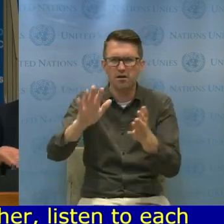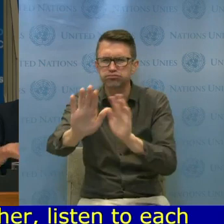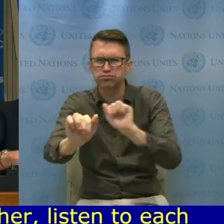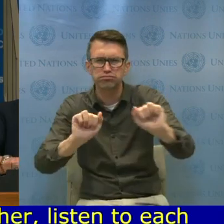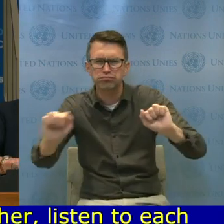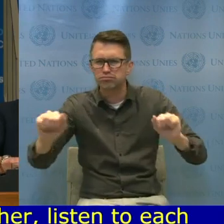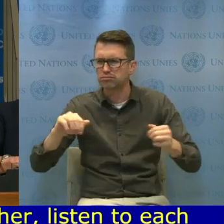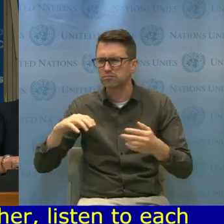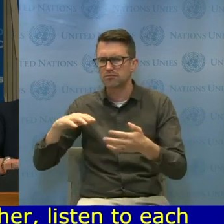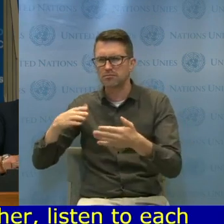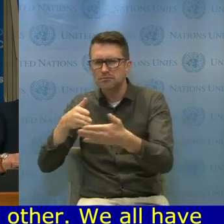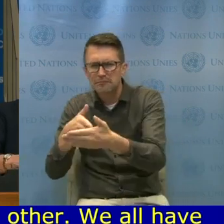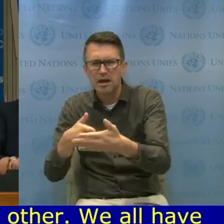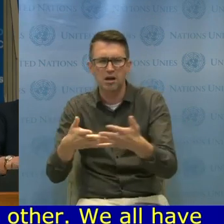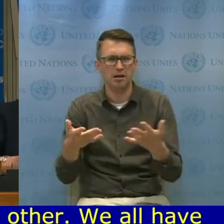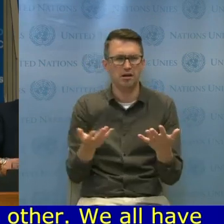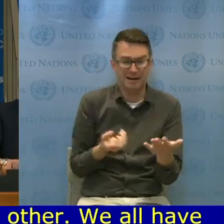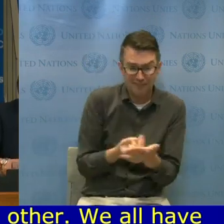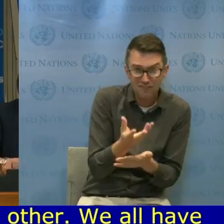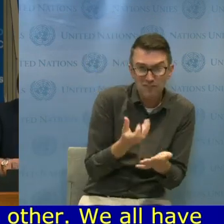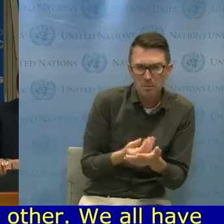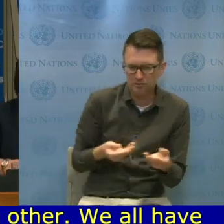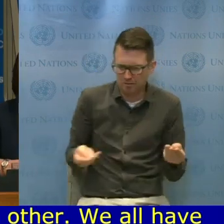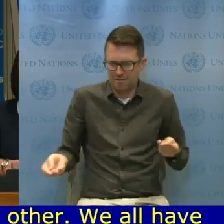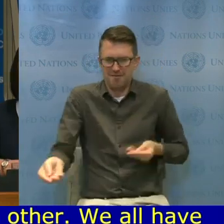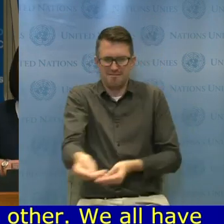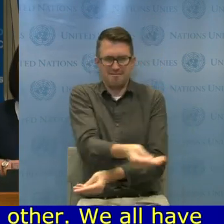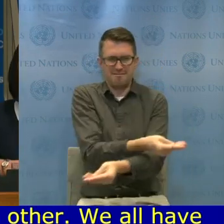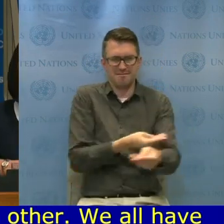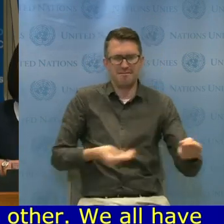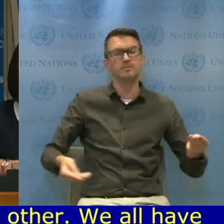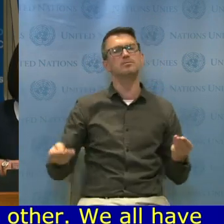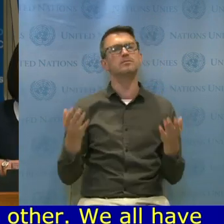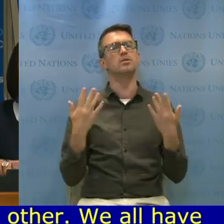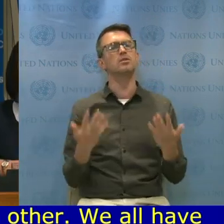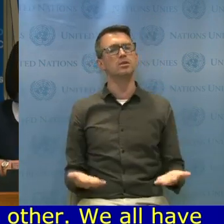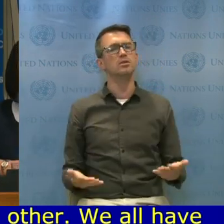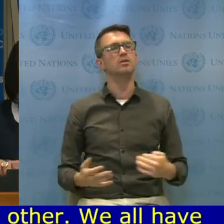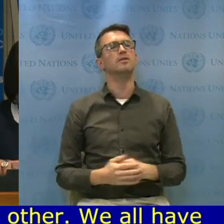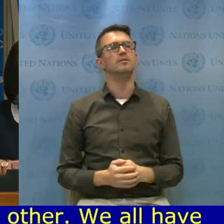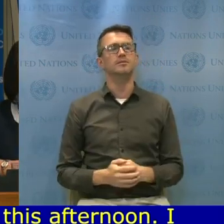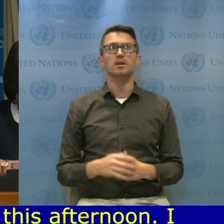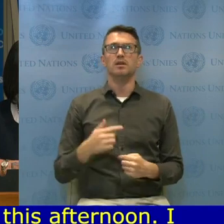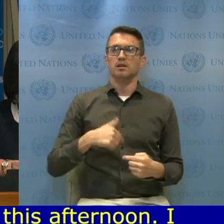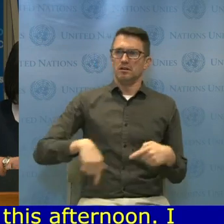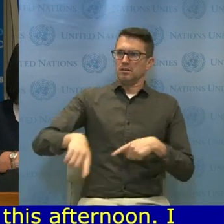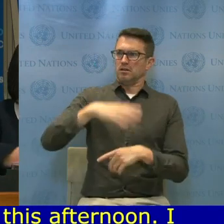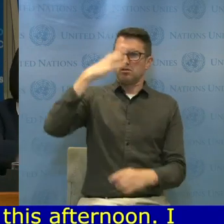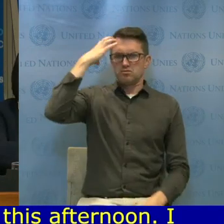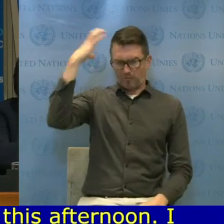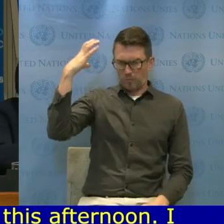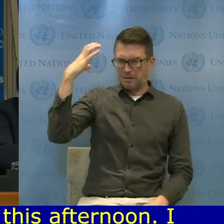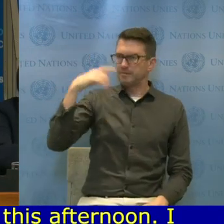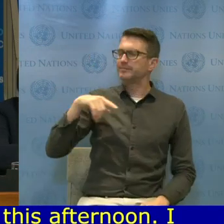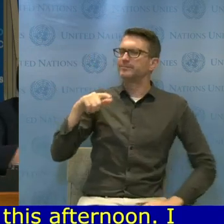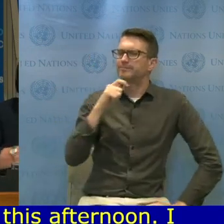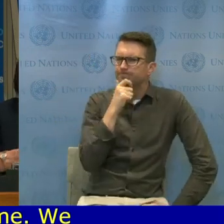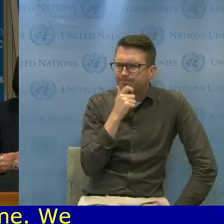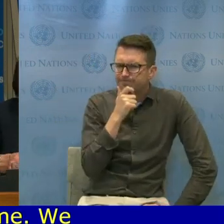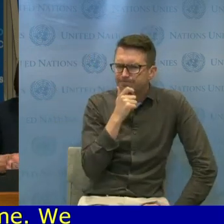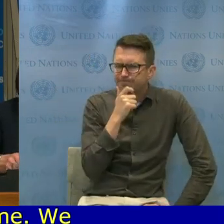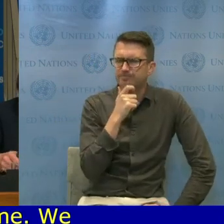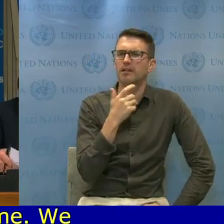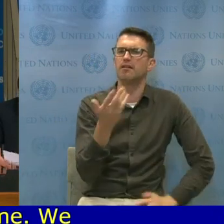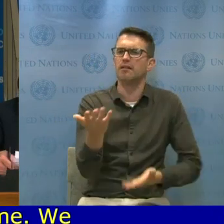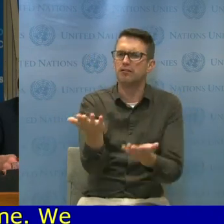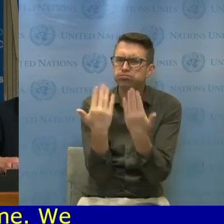We, representatives of the governments, we listen to the civil society and the NGOs, and I hope that